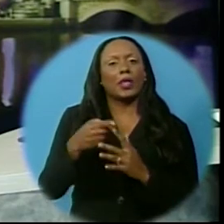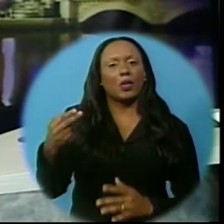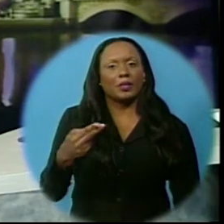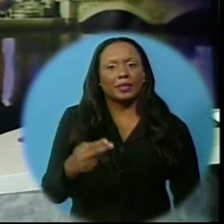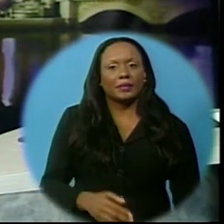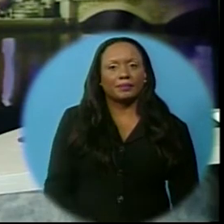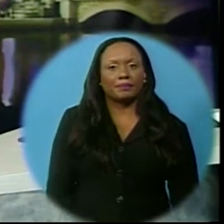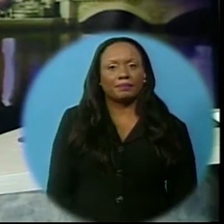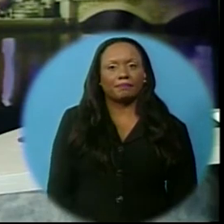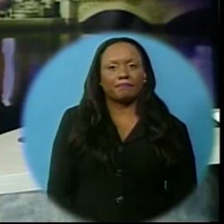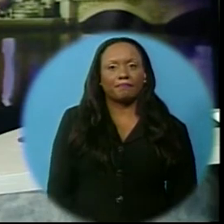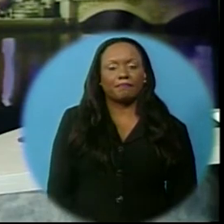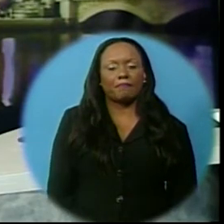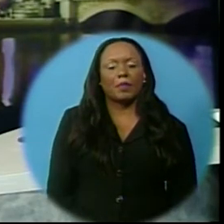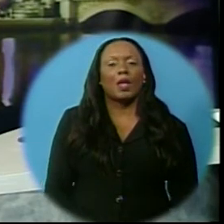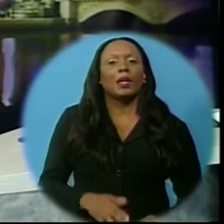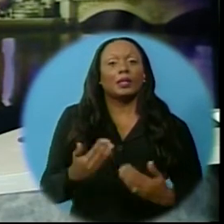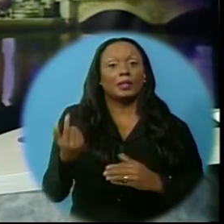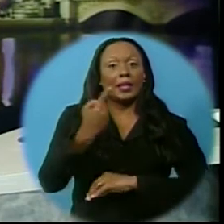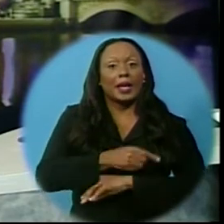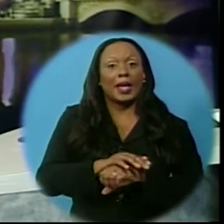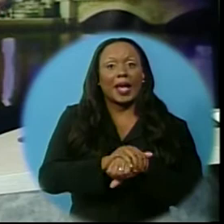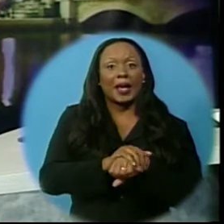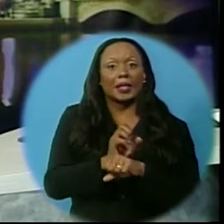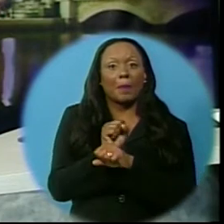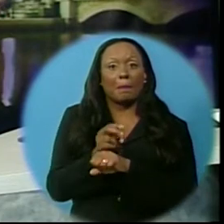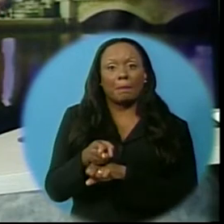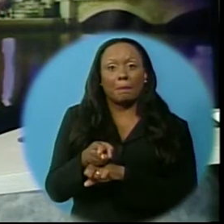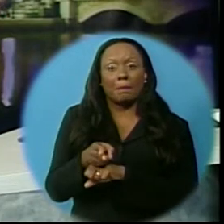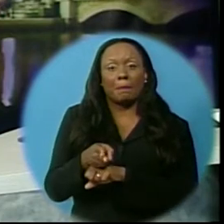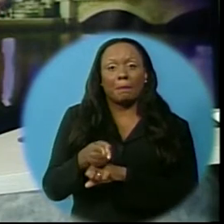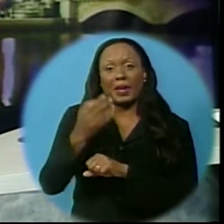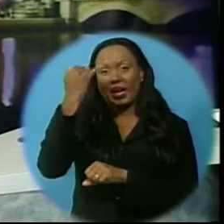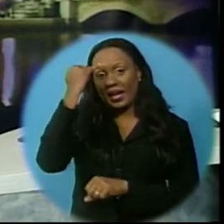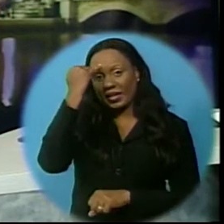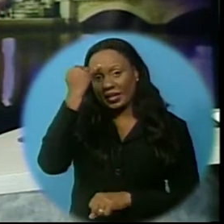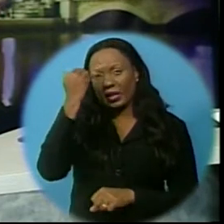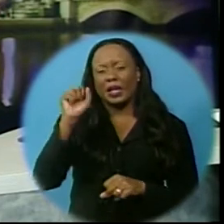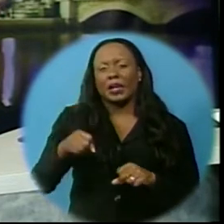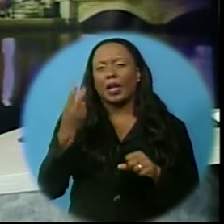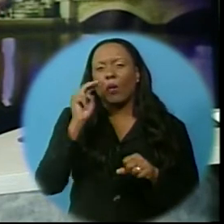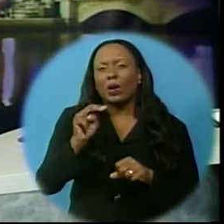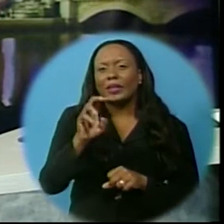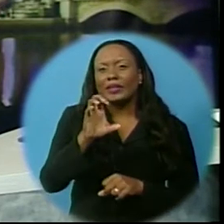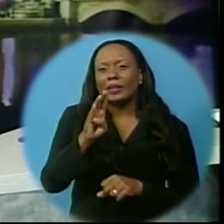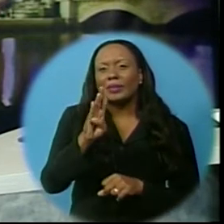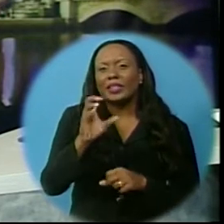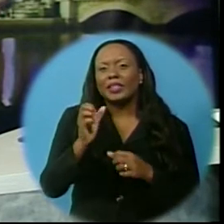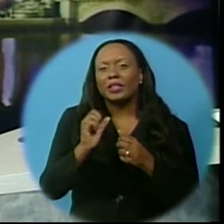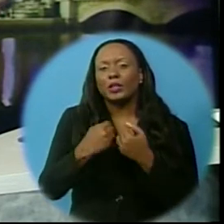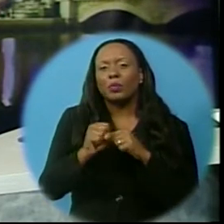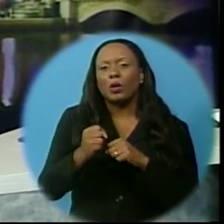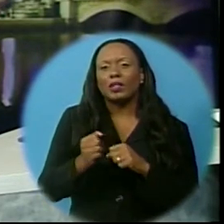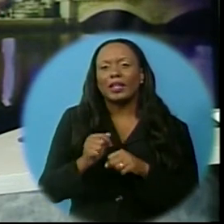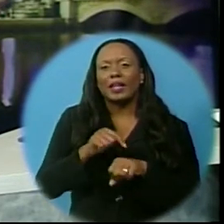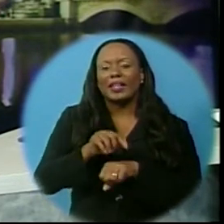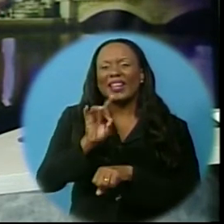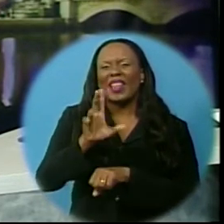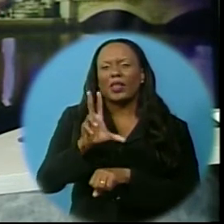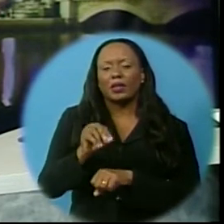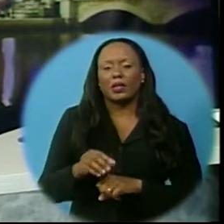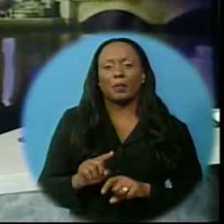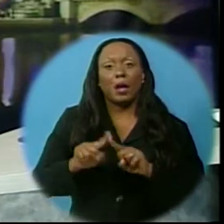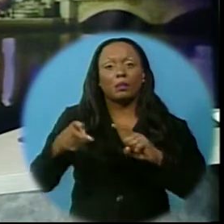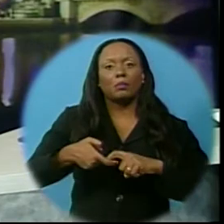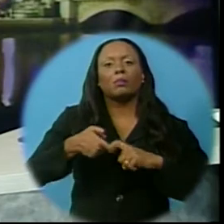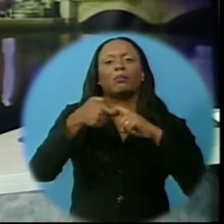India defeated the hosts in their second test. We'll have full highlights later tonight during CBC Sports. We'll take a break here. We'll